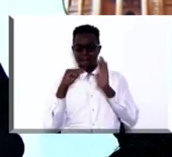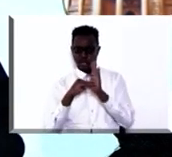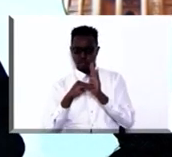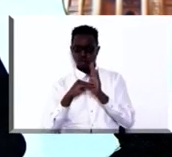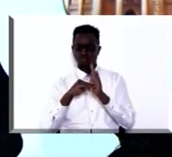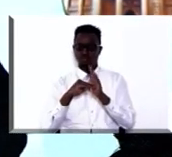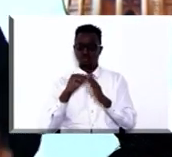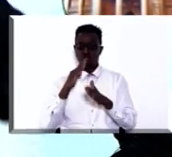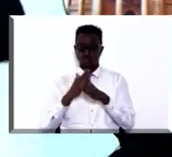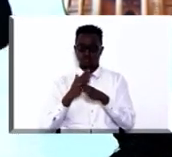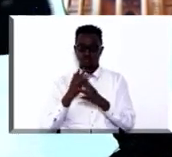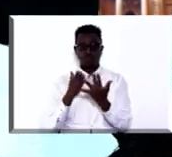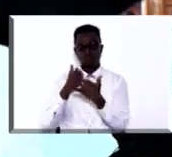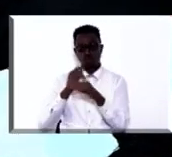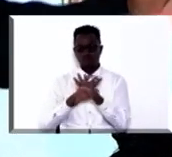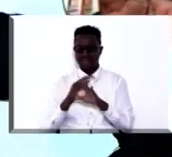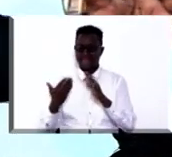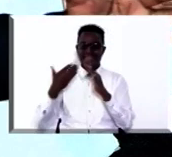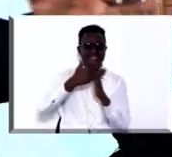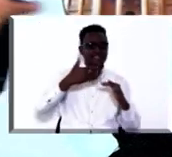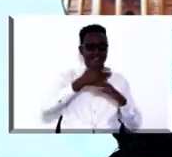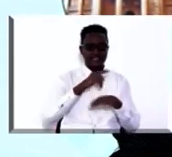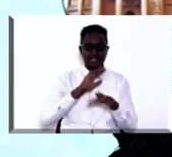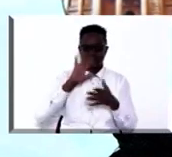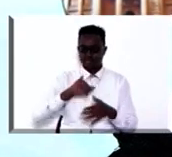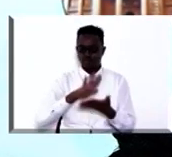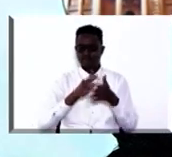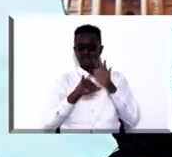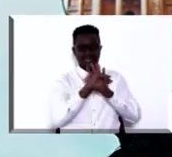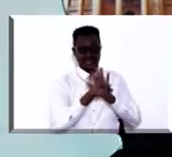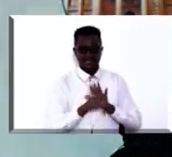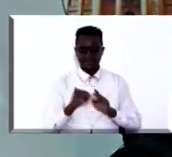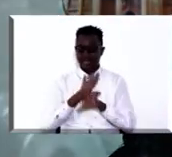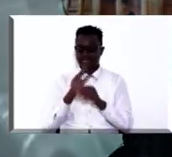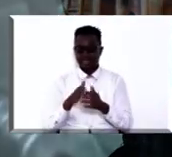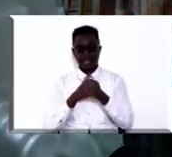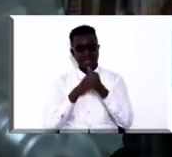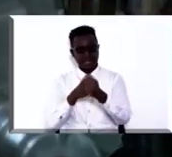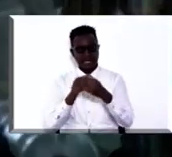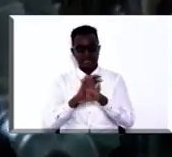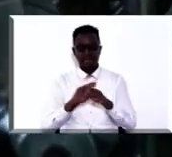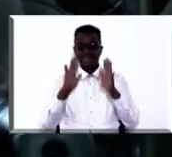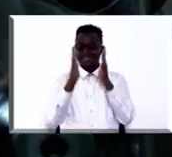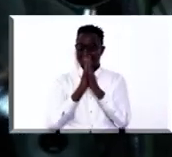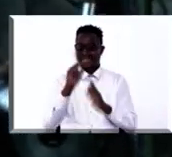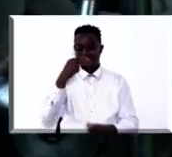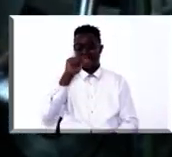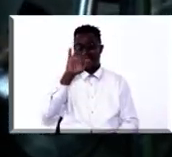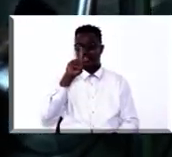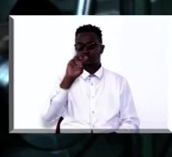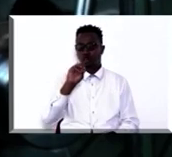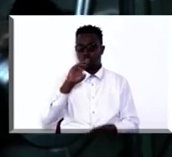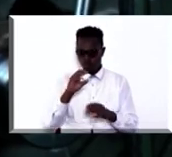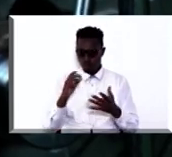economy through the interventions we have identified in the, driven by the 10 high growth sectors. We can